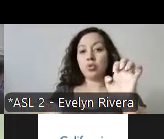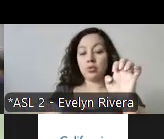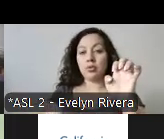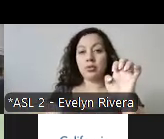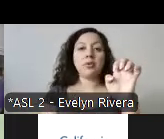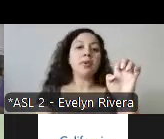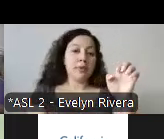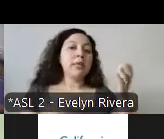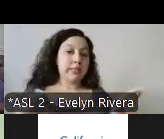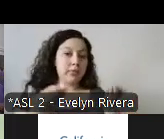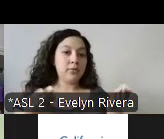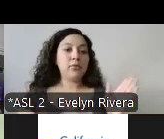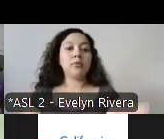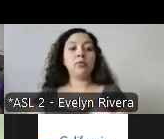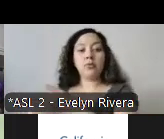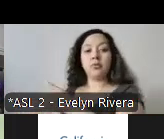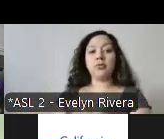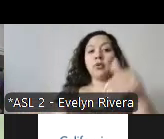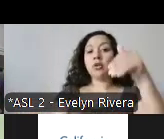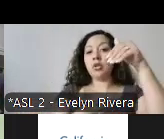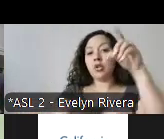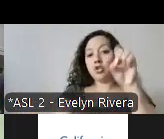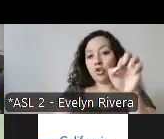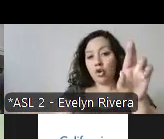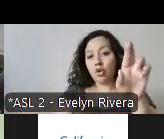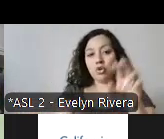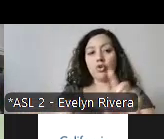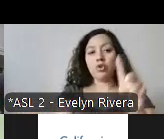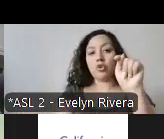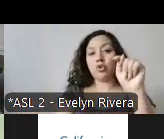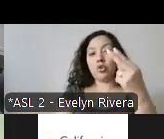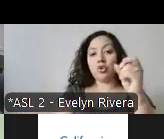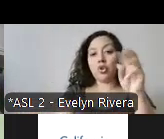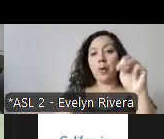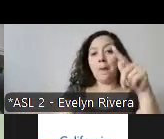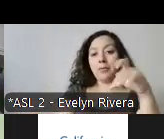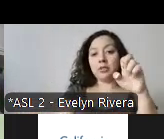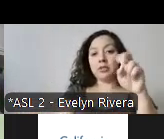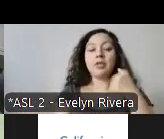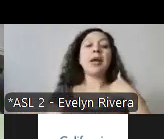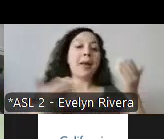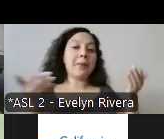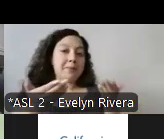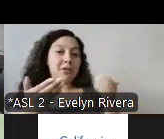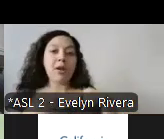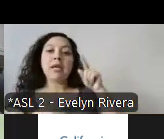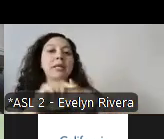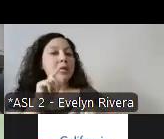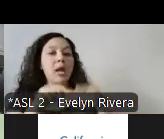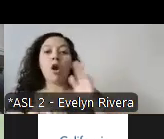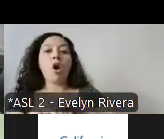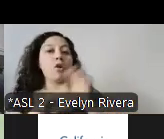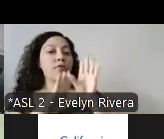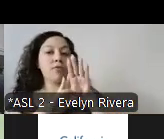I'm here. Thank And you. Dr. Thompson? Yes, I'm here. I can't get on the video though. I'm in a